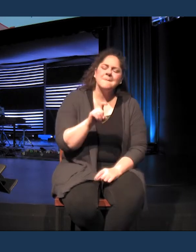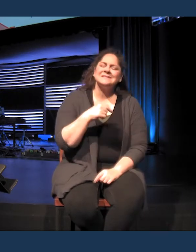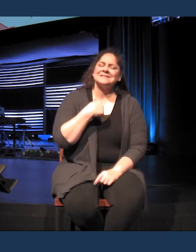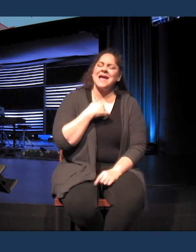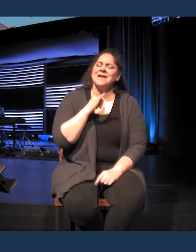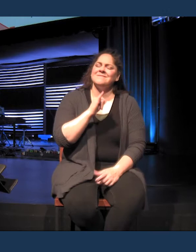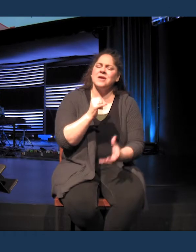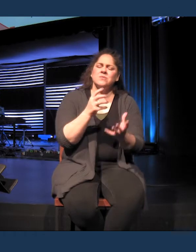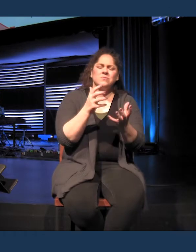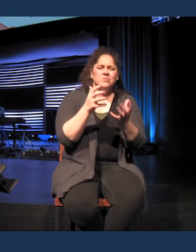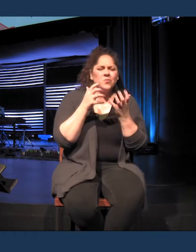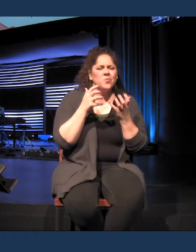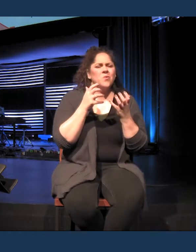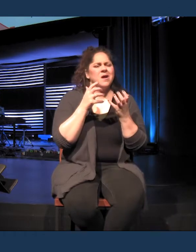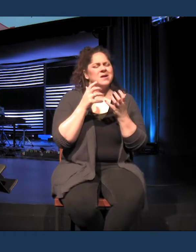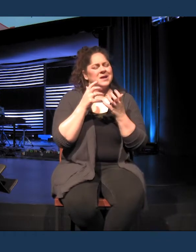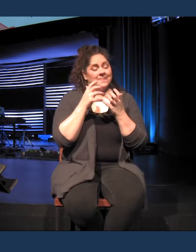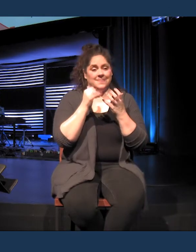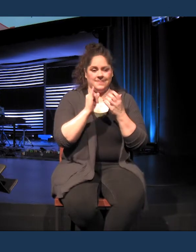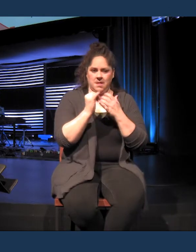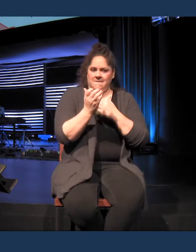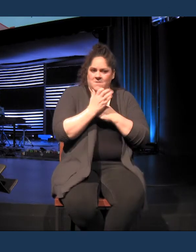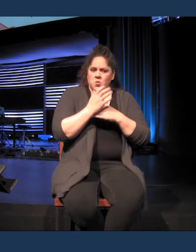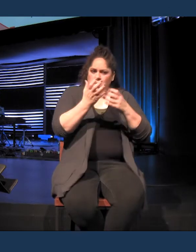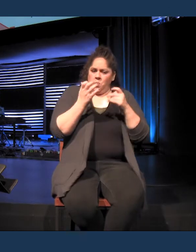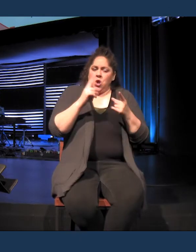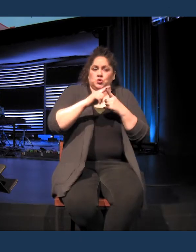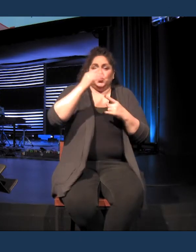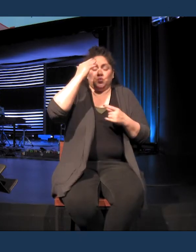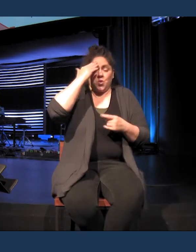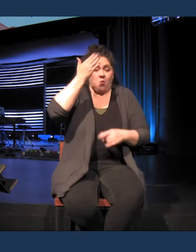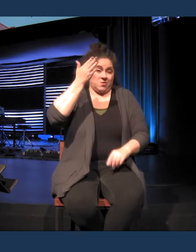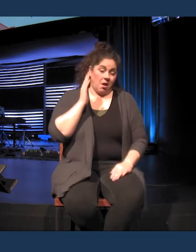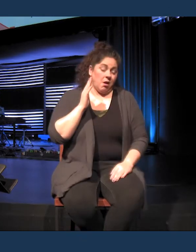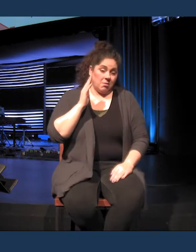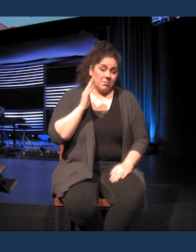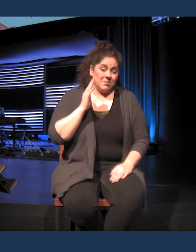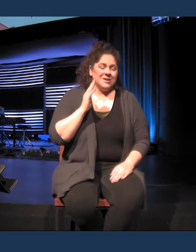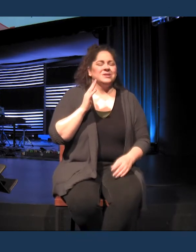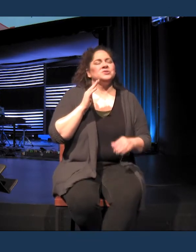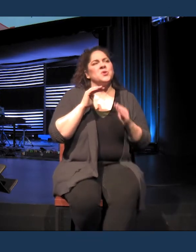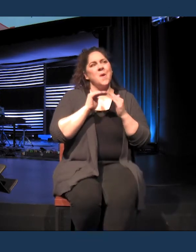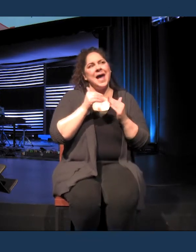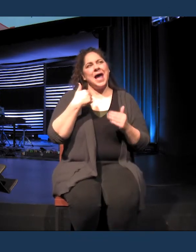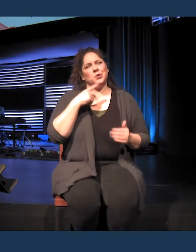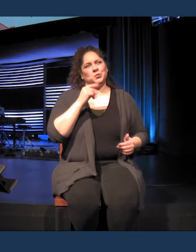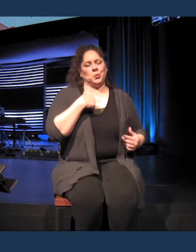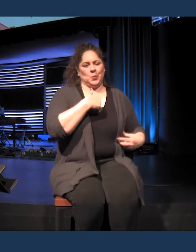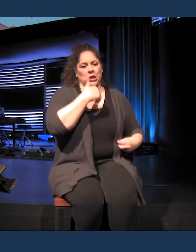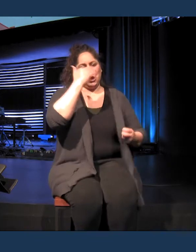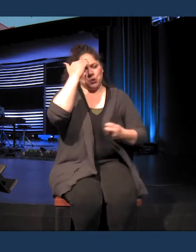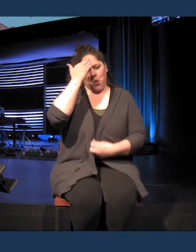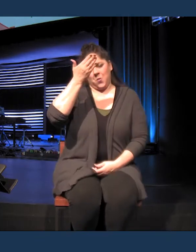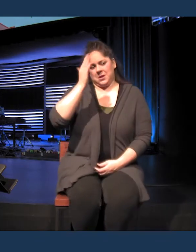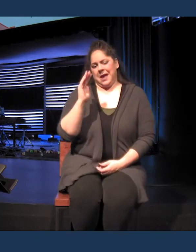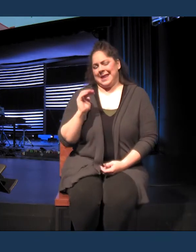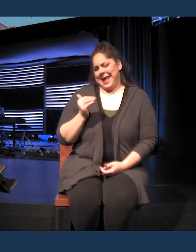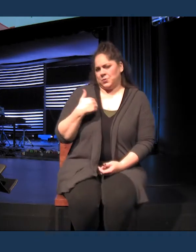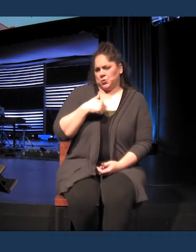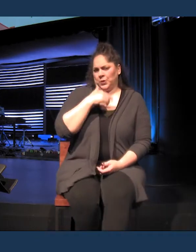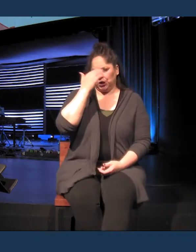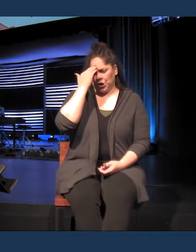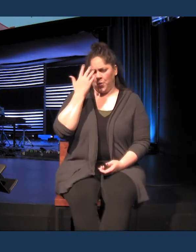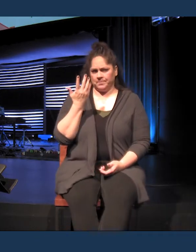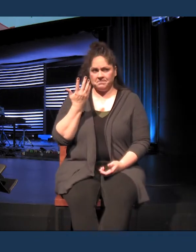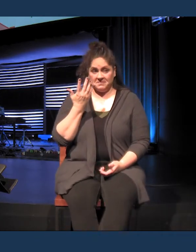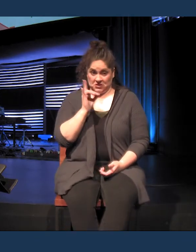desire and this compelling desire to know God. Which brings the question to me is, how do we know God? Have you ever